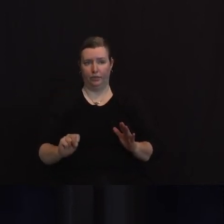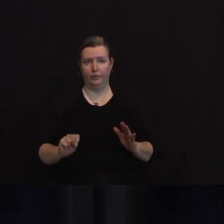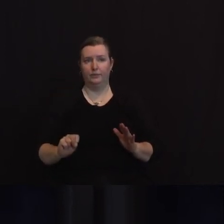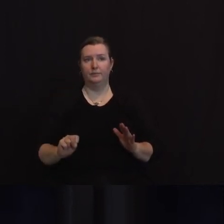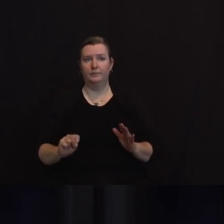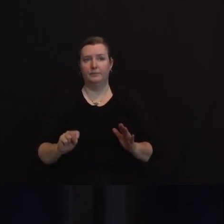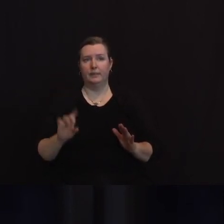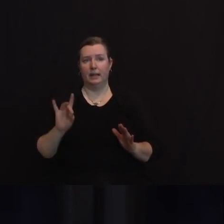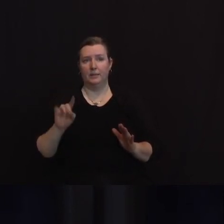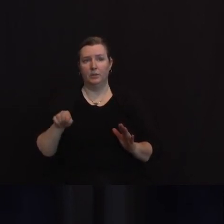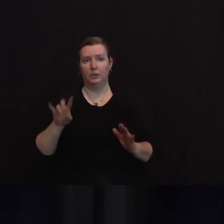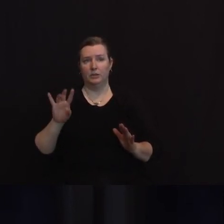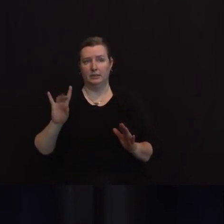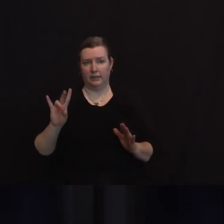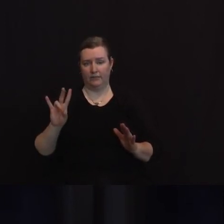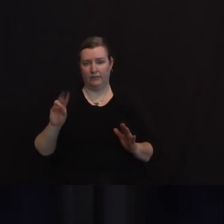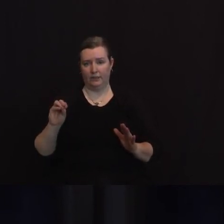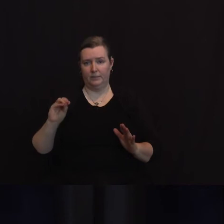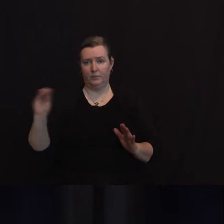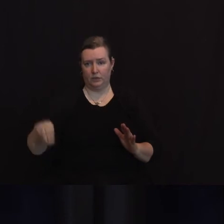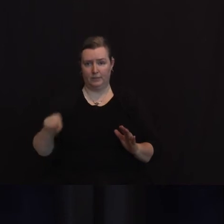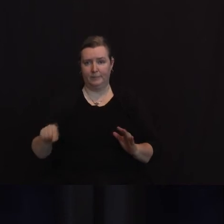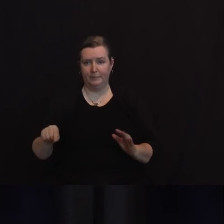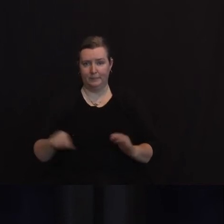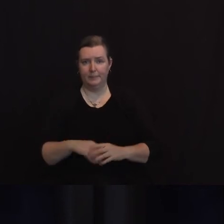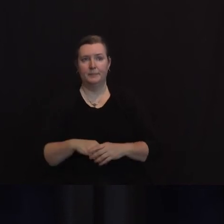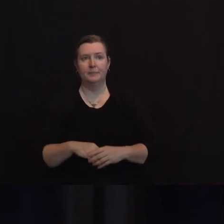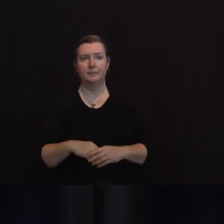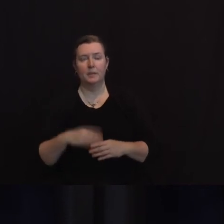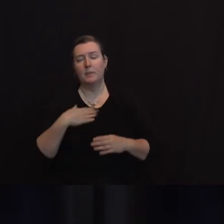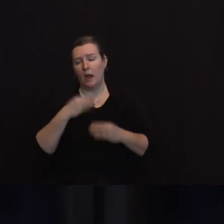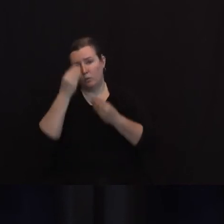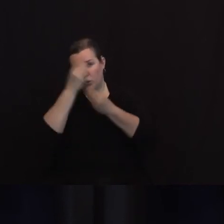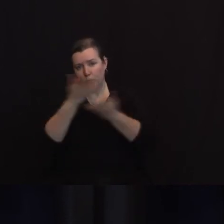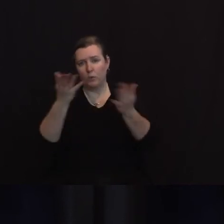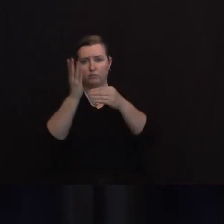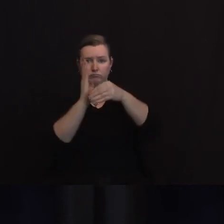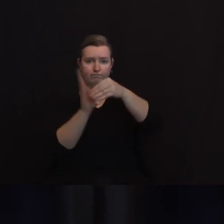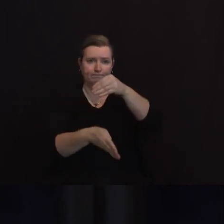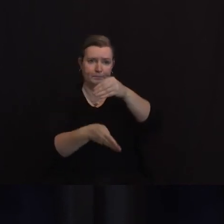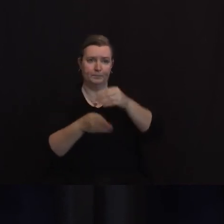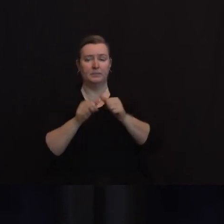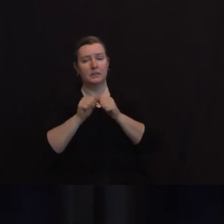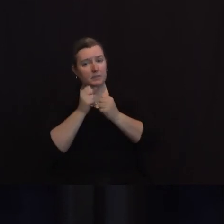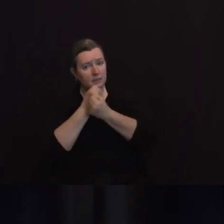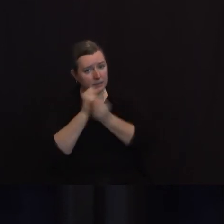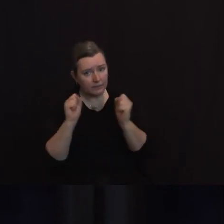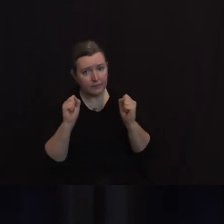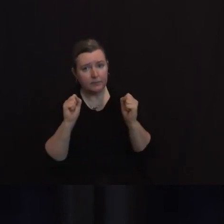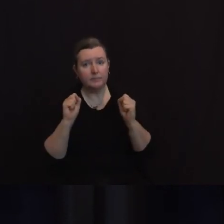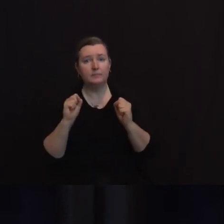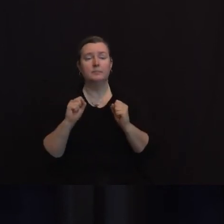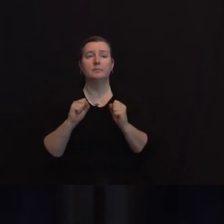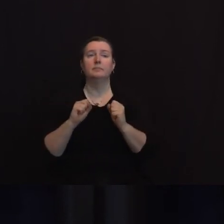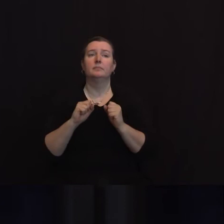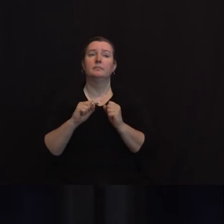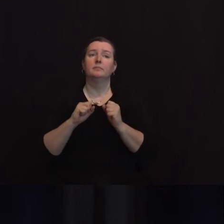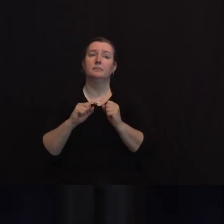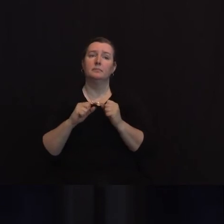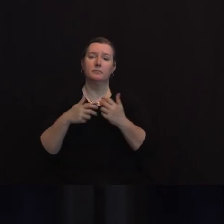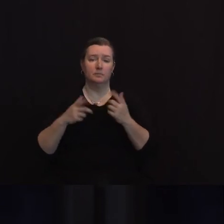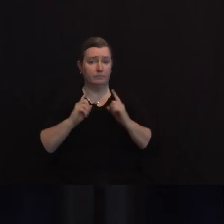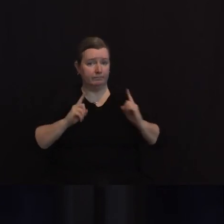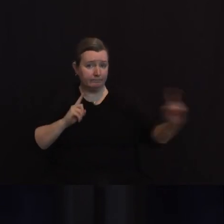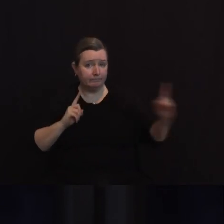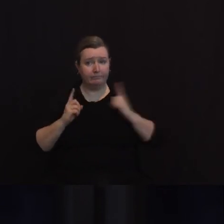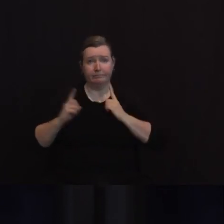my daily report. Stay safe. Please continue to mask up, social distance, stay home when you are sick, get tested,